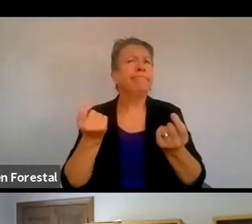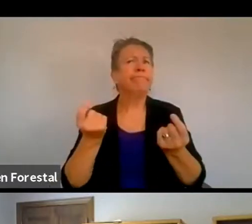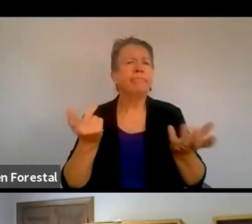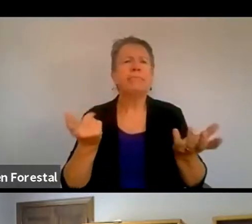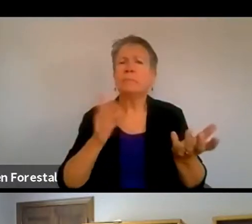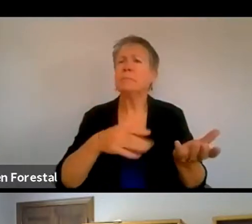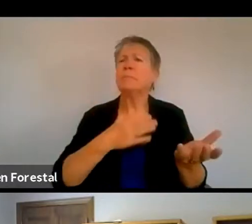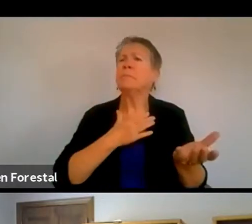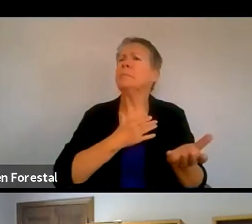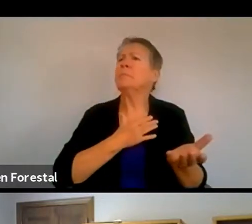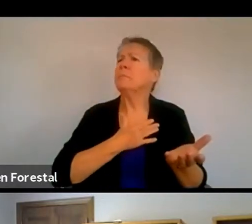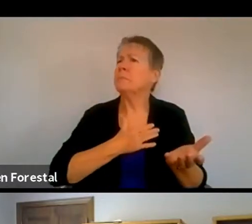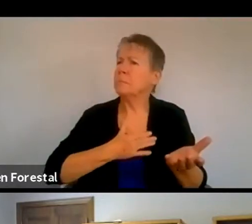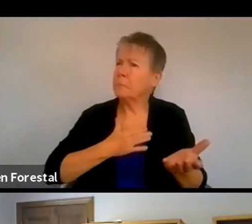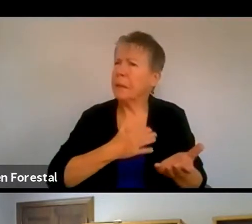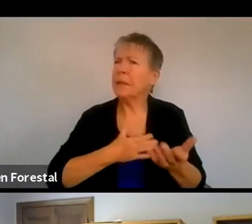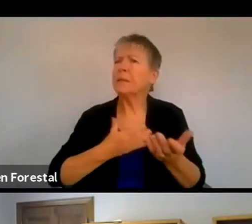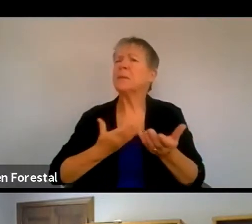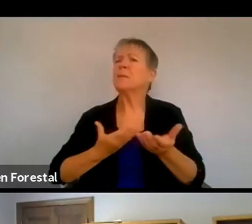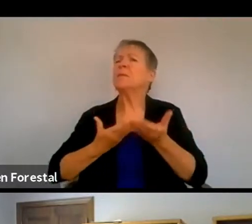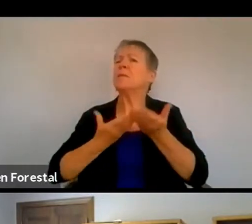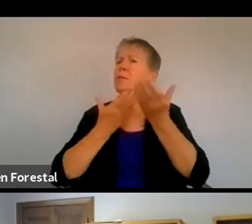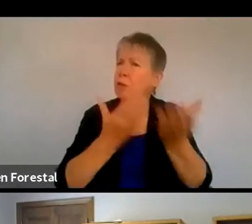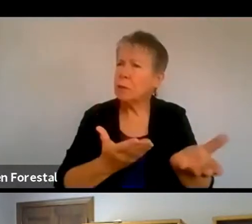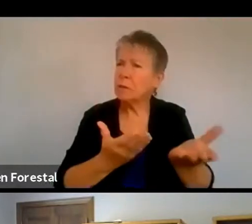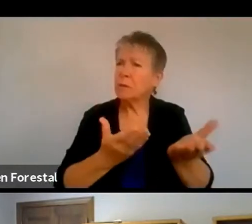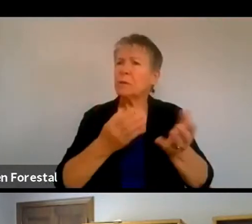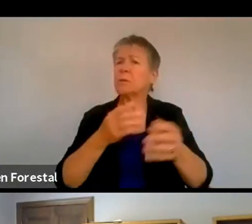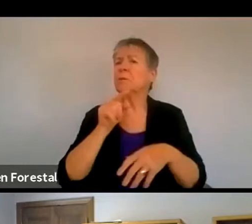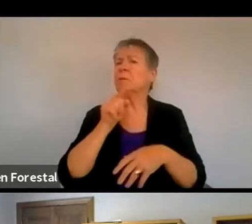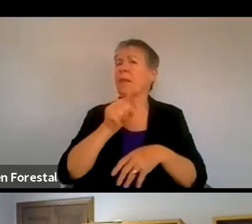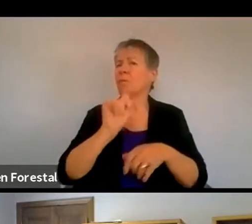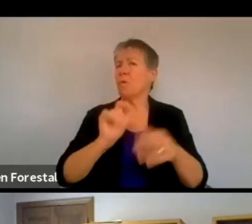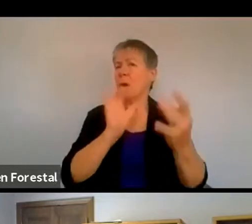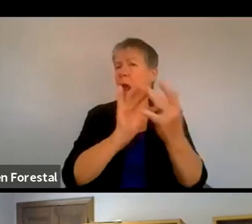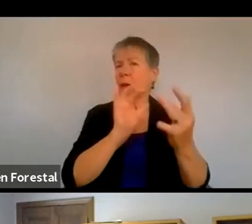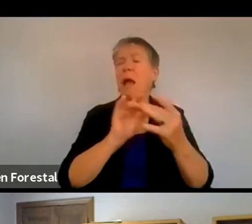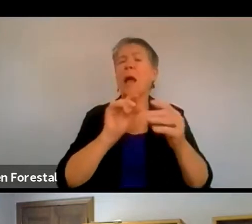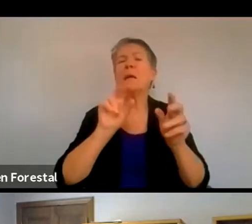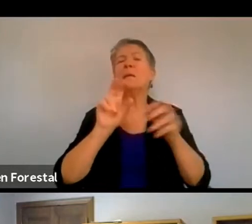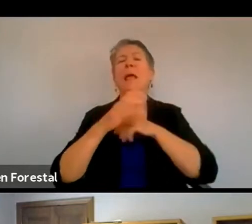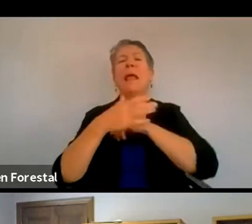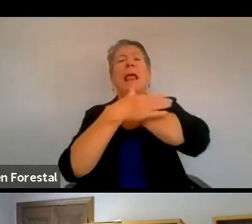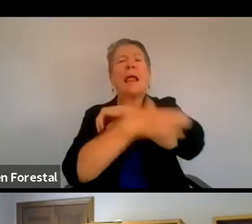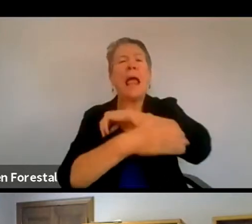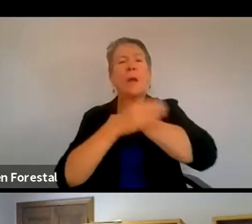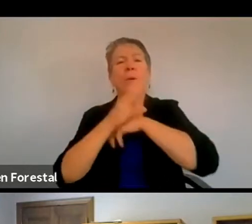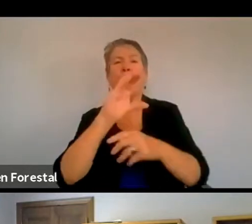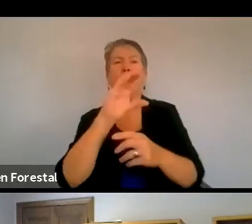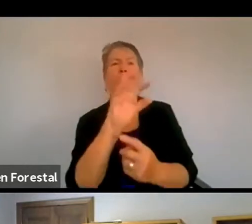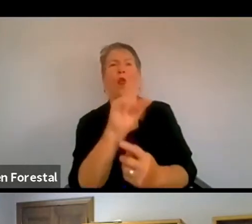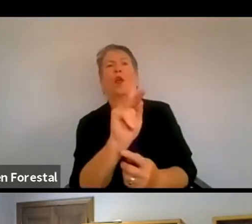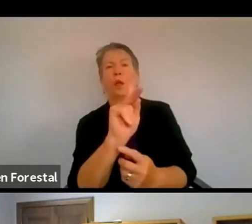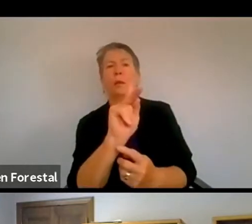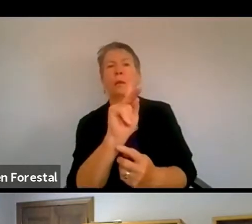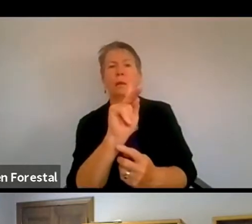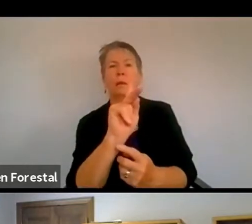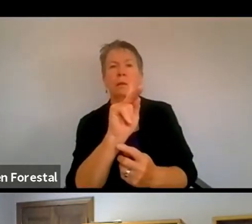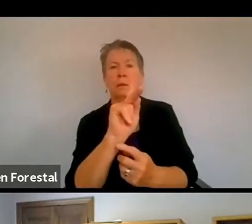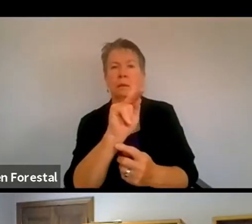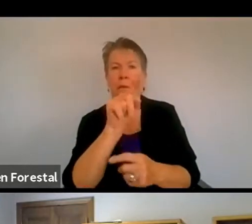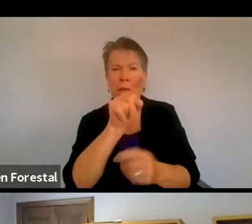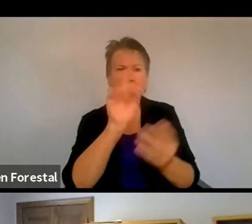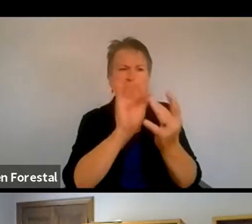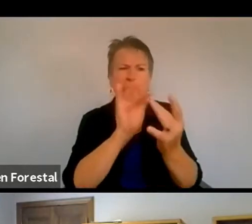level, either call or show up in person if they could do that responsibly. The county clerks, by the way, up and down the state, both sides of the